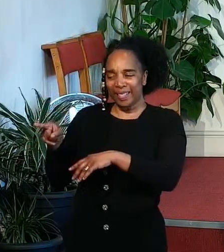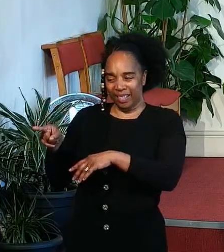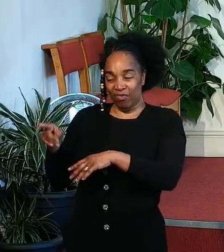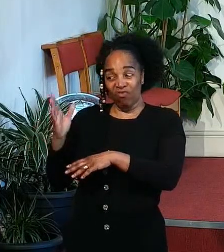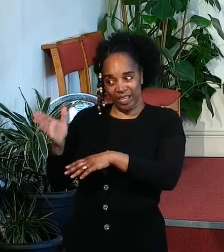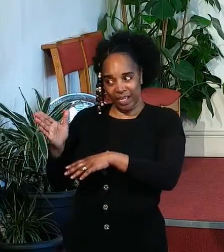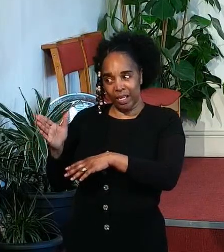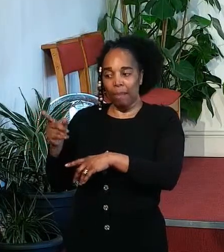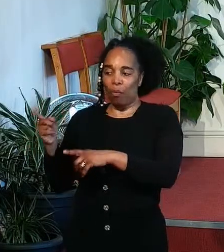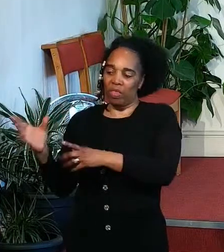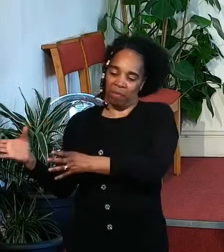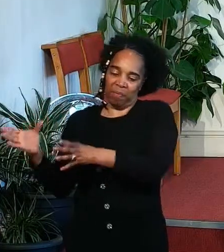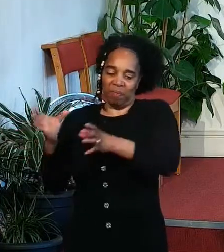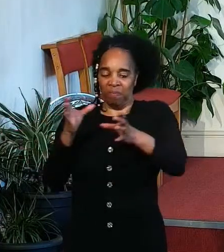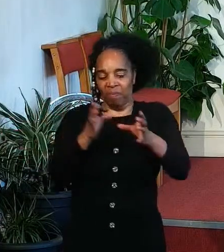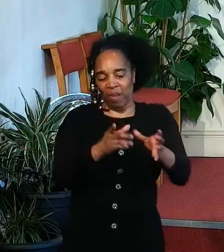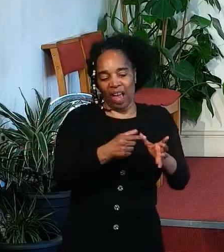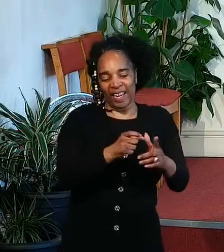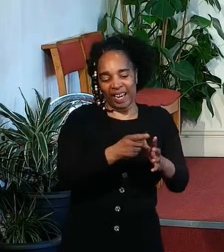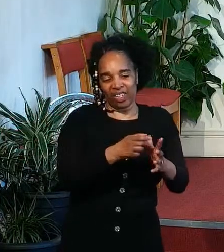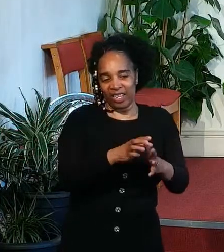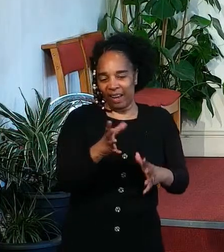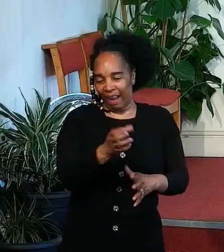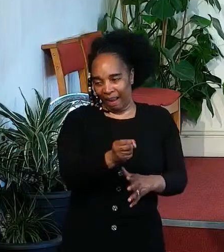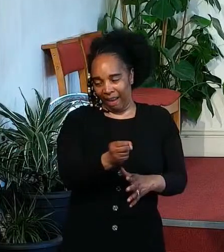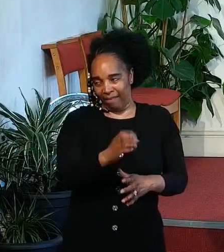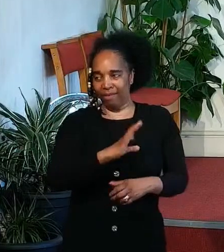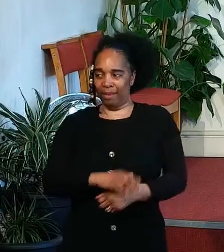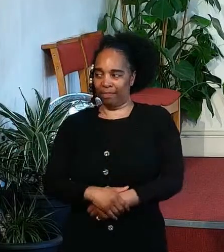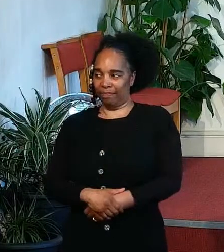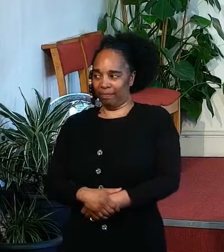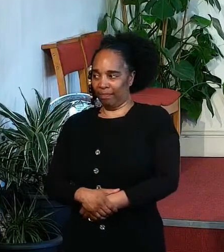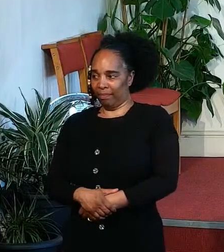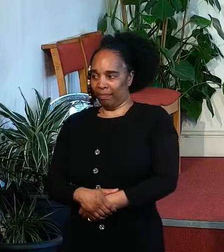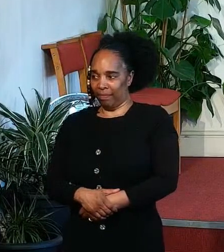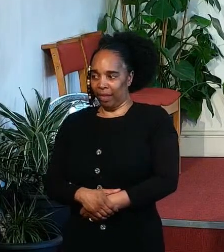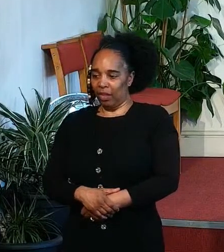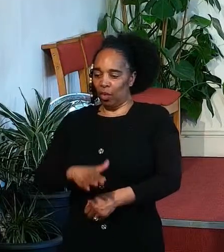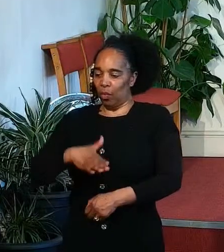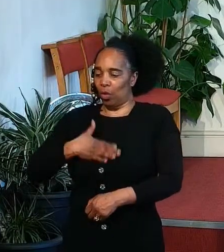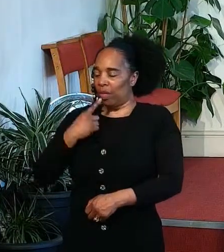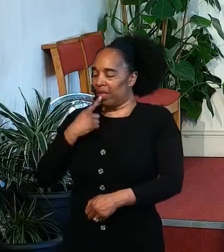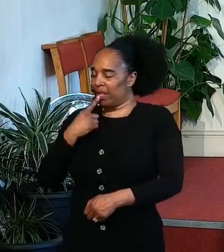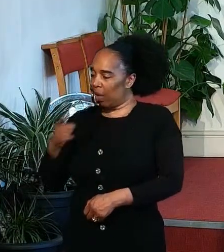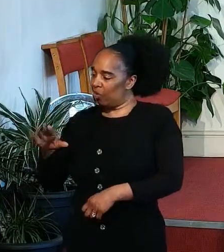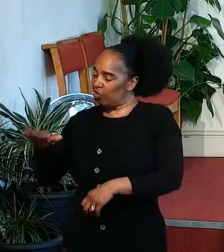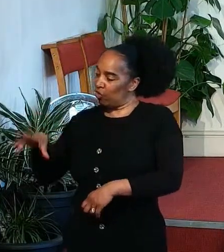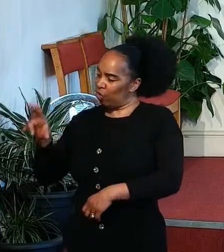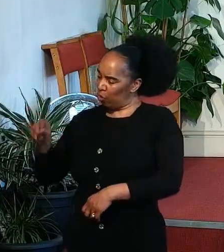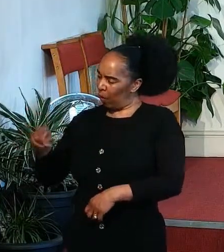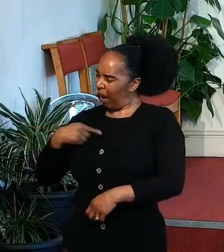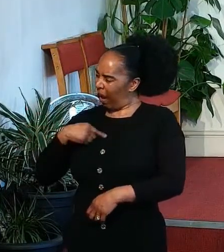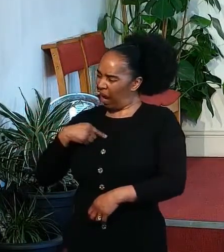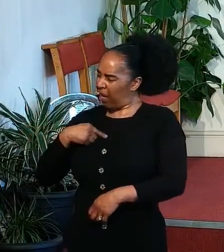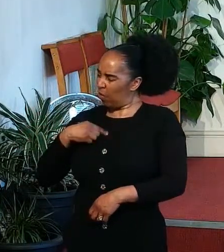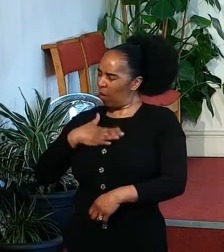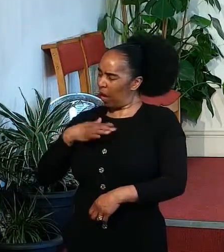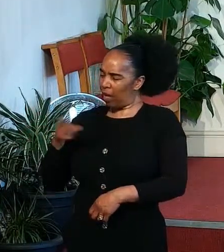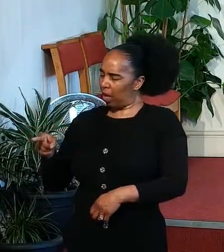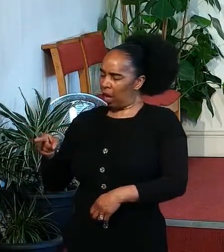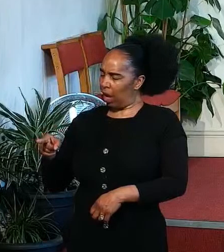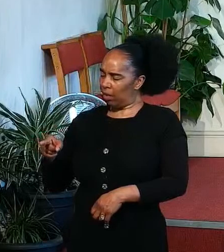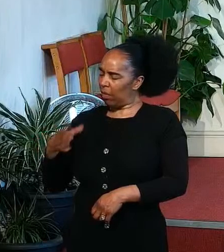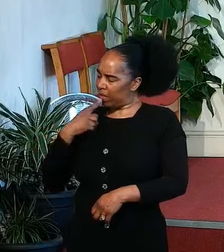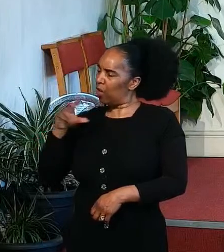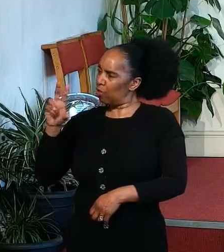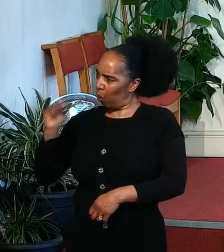be said. Mommy can't say no. Mommy has to negotiate what she wants to tell me. I find it hard to